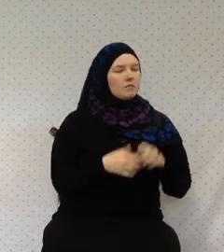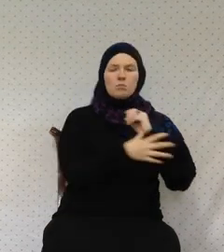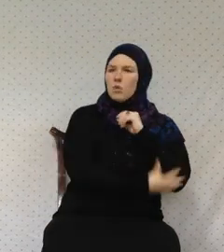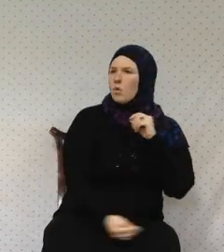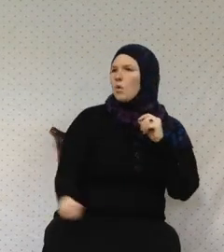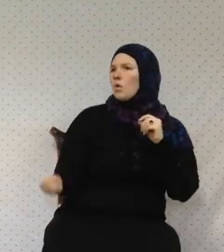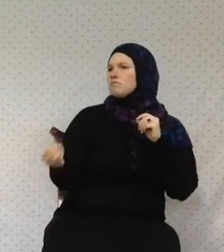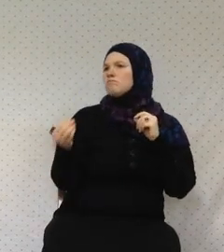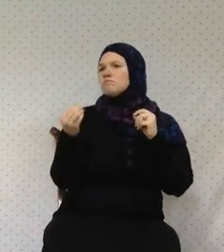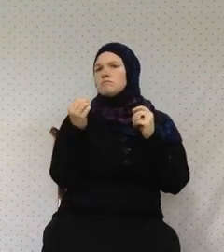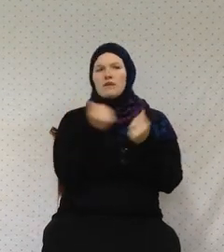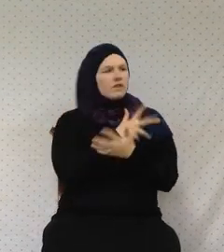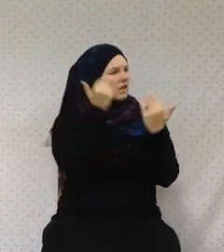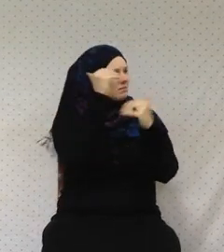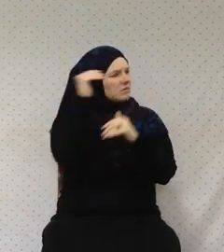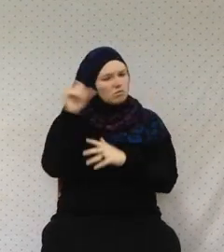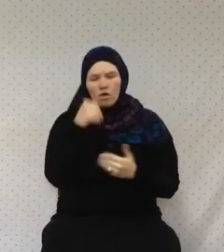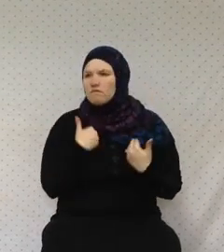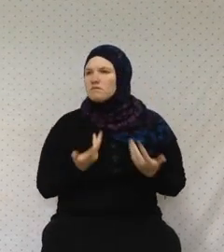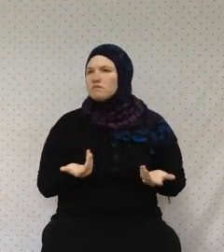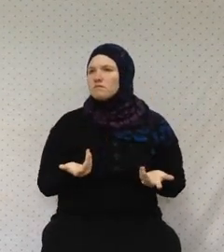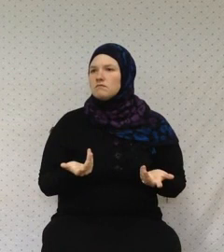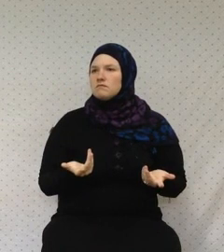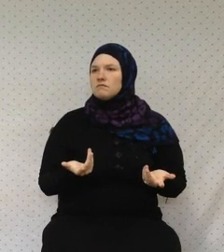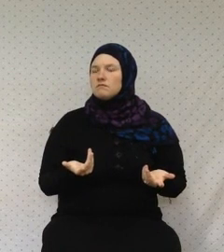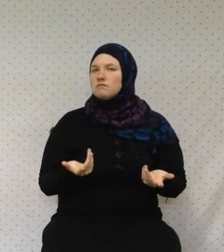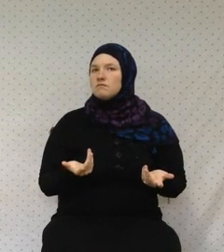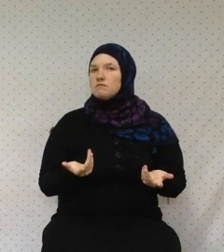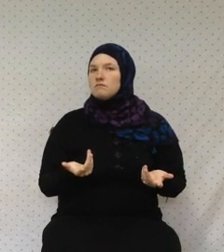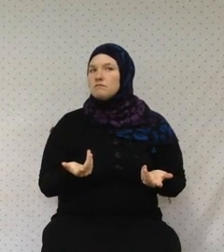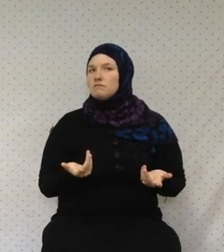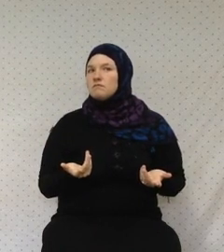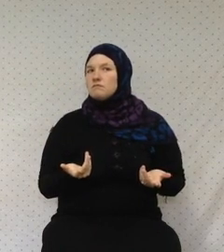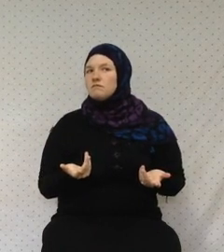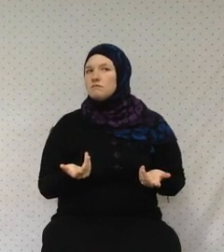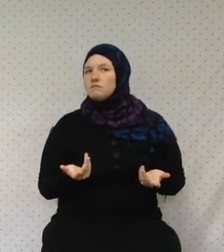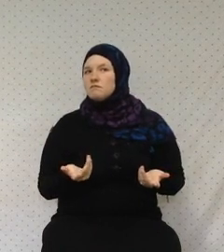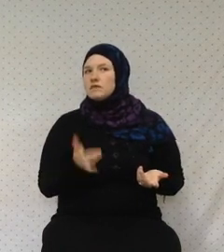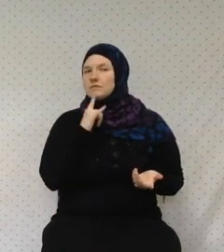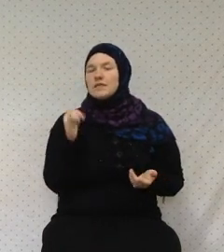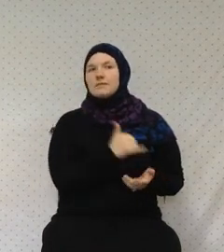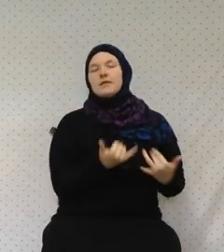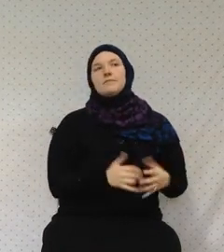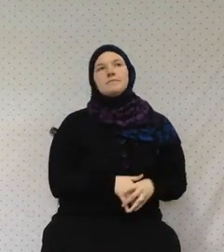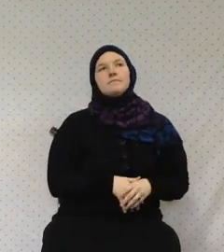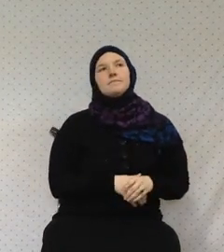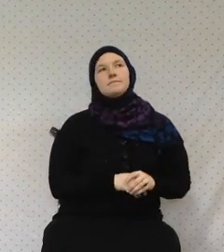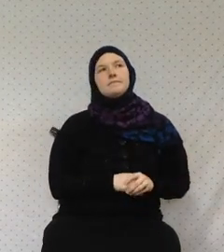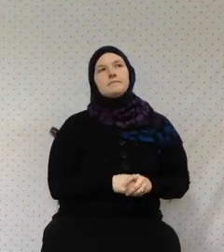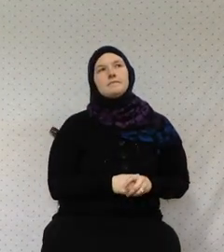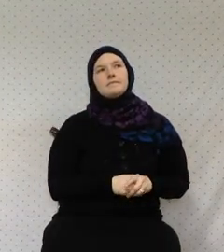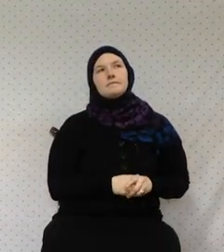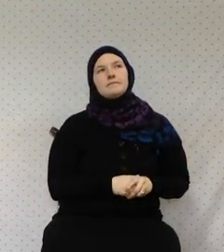poor, had nothing. Allah provided for you. Ya ayyuha an-nas, antum al-fuqara'u